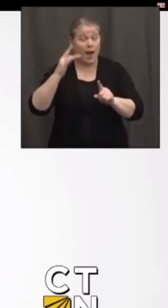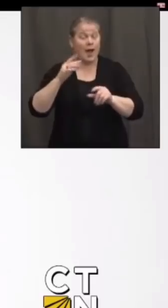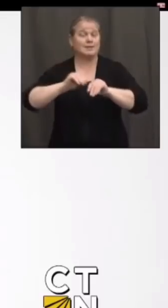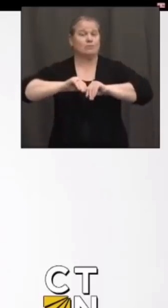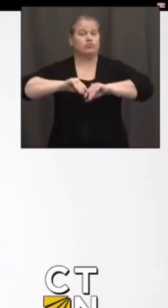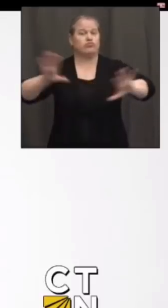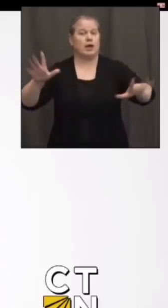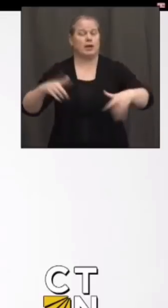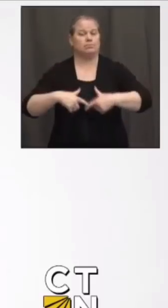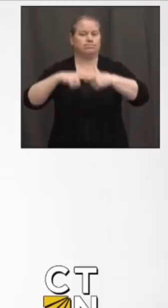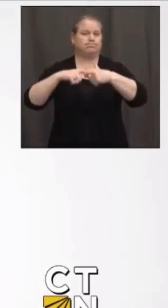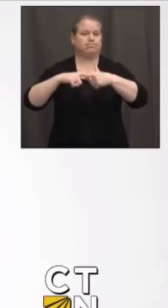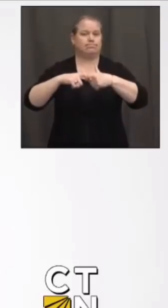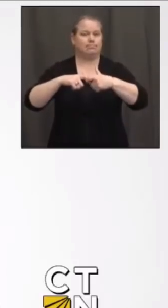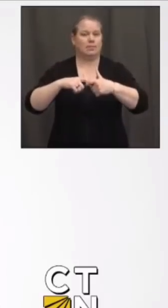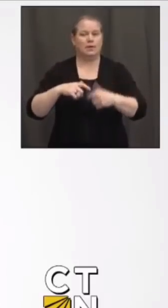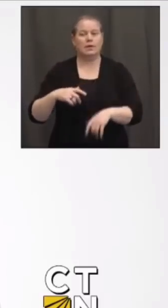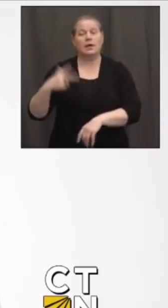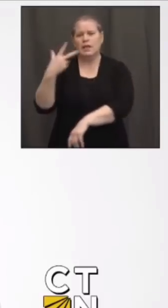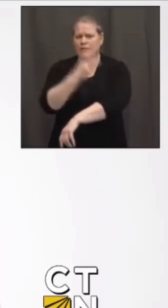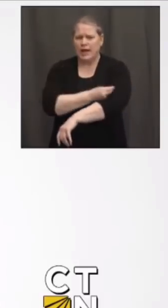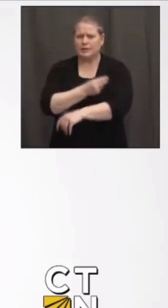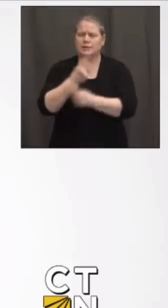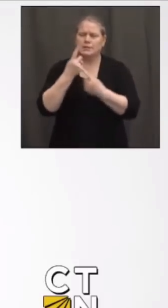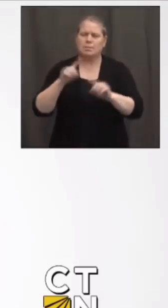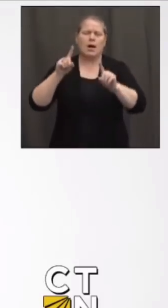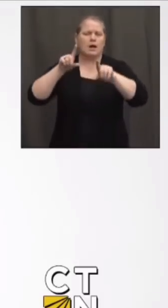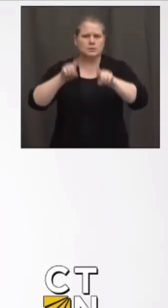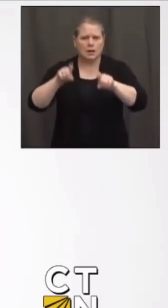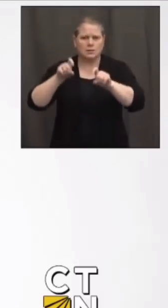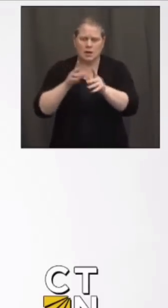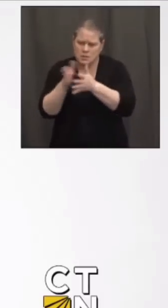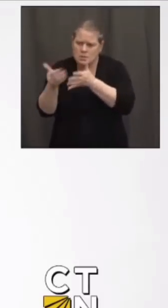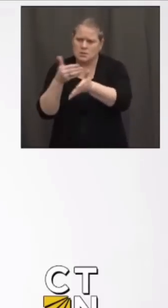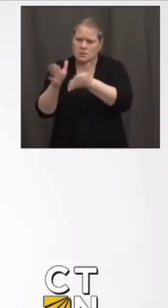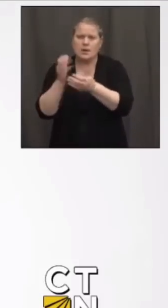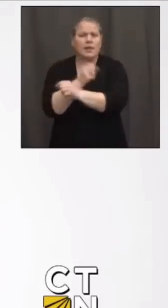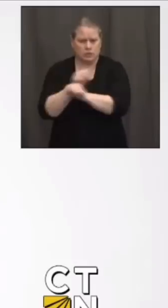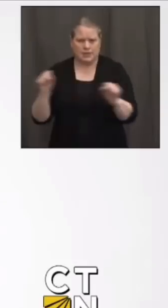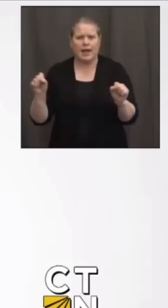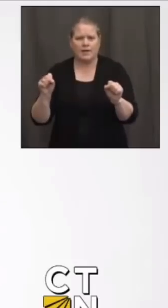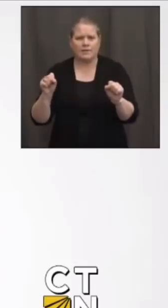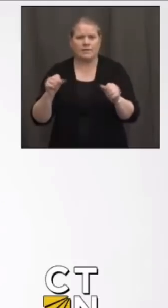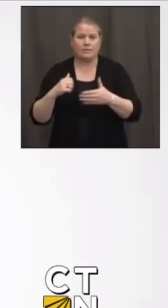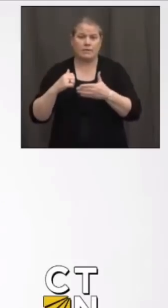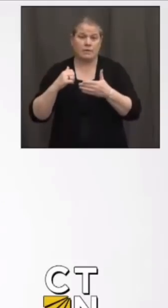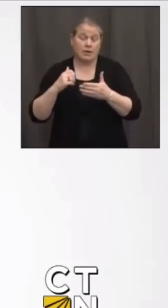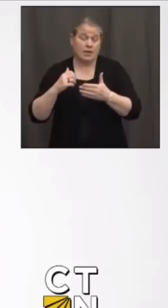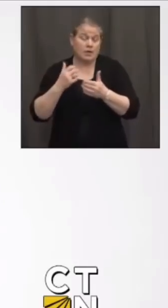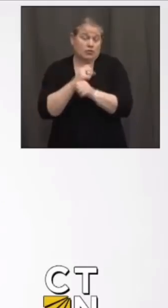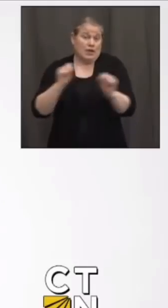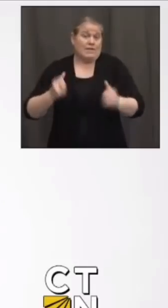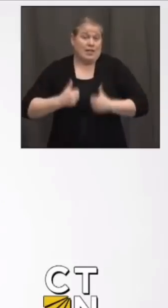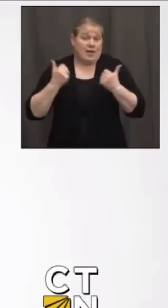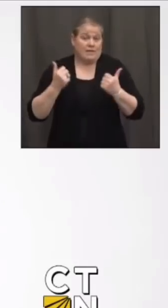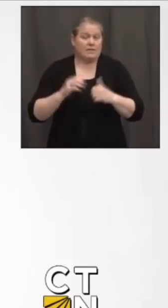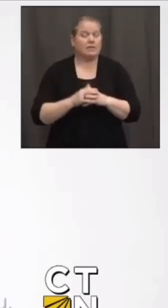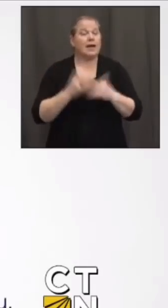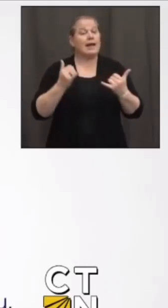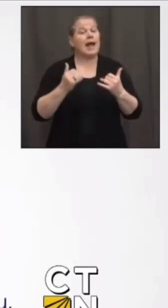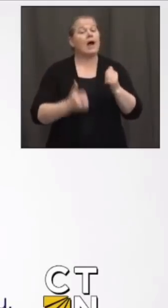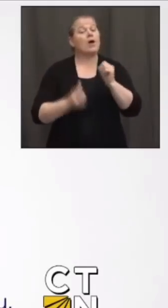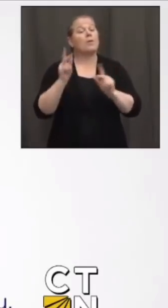been thoroughly tested. They're safe and they're saving lives. We're now vaccinating our highest risk residents, but that's just the